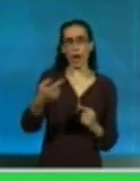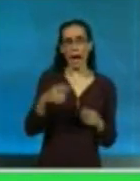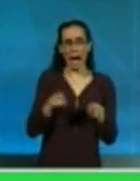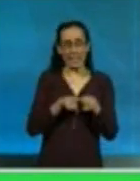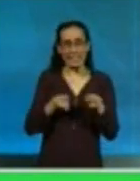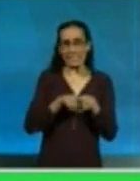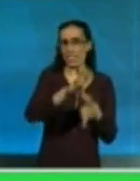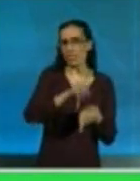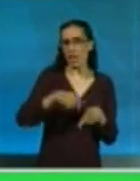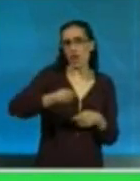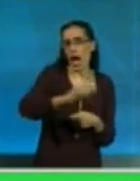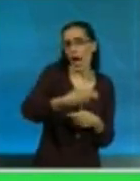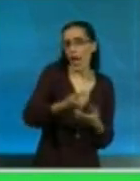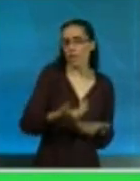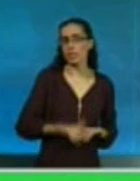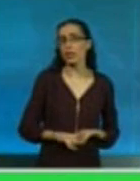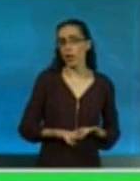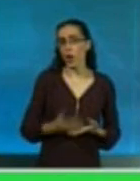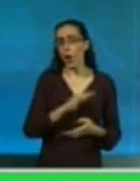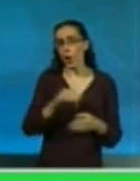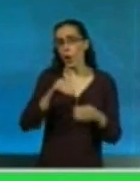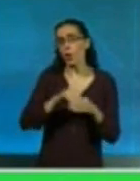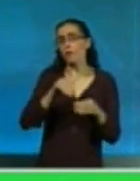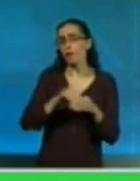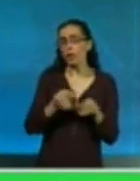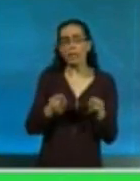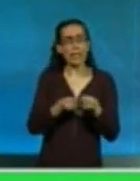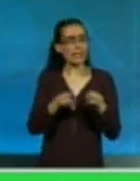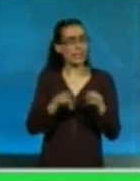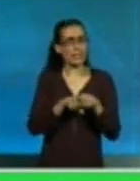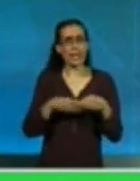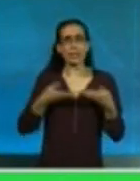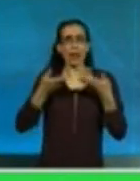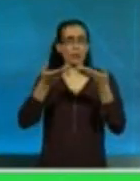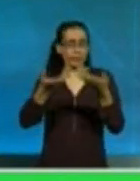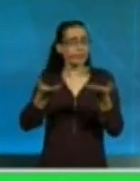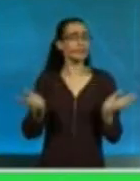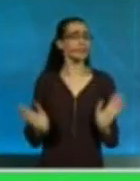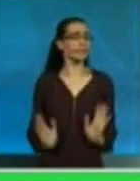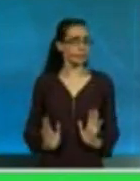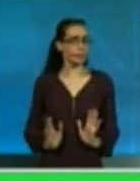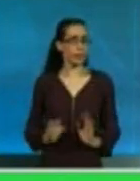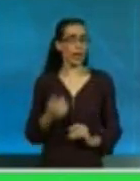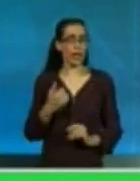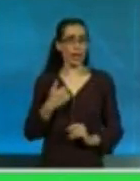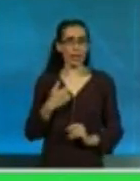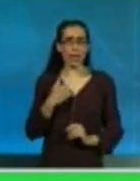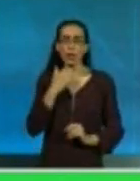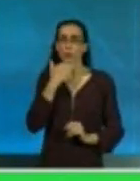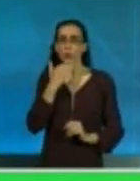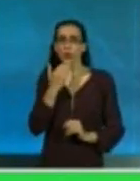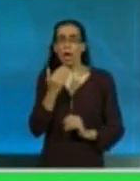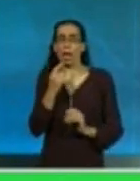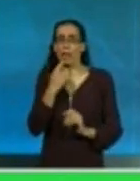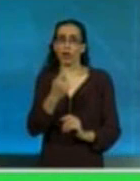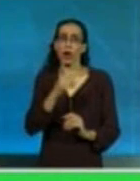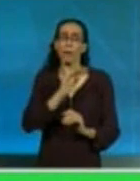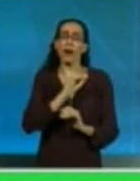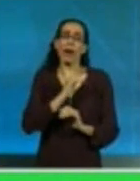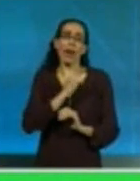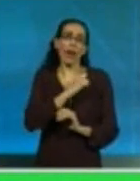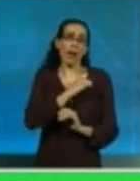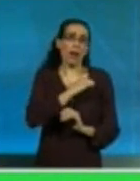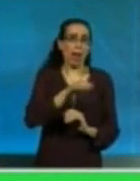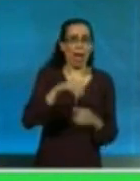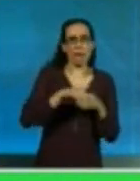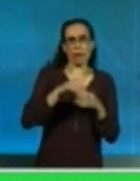u l-safra tant il-voti tal-Marsin. Jieħduhom bħalma jieħduhom minn postijiet oħra. Jien mhux qed ngħidlkom ivvutaw li jew tivvutaw liġ, jekk tridu tibqgħu kif